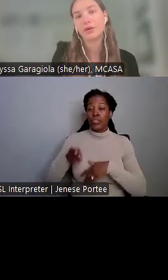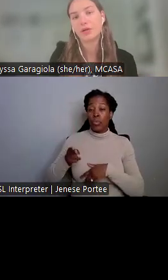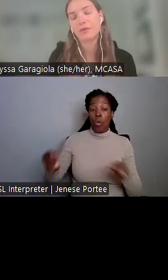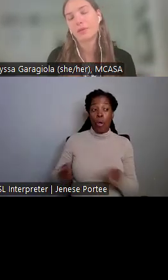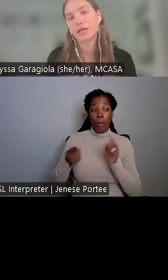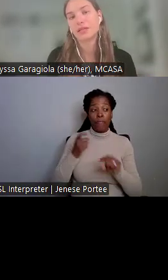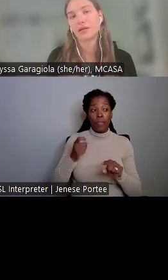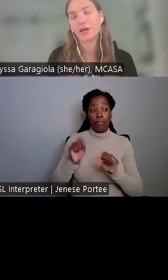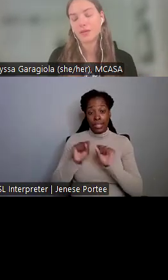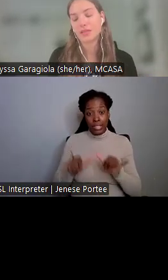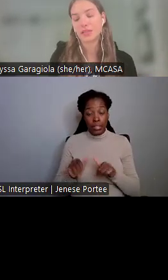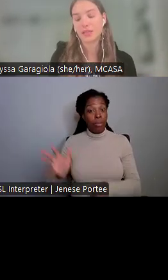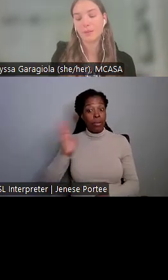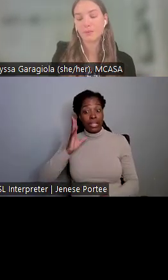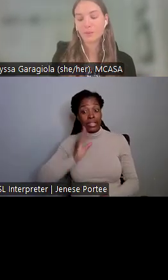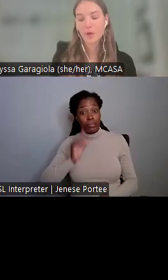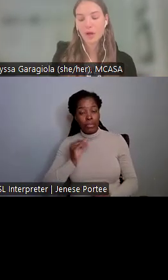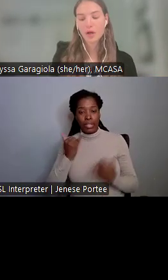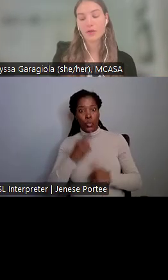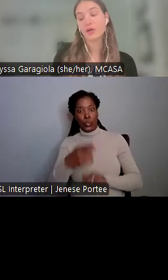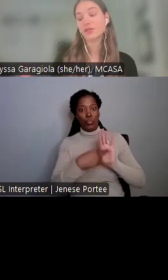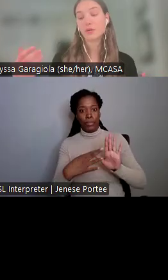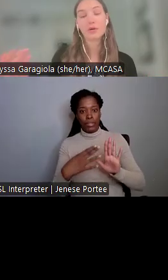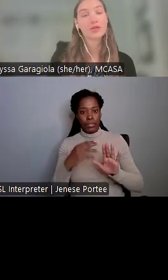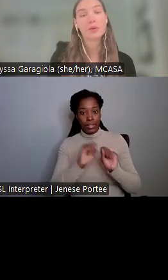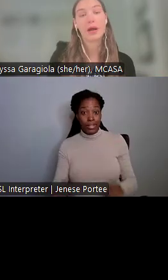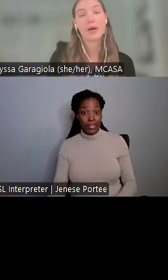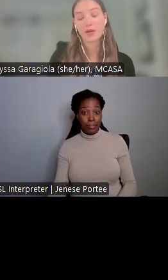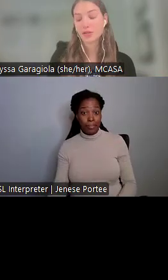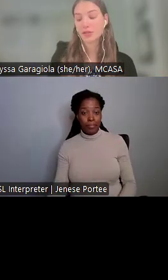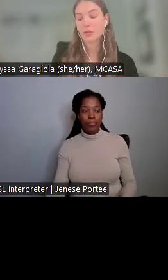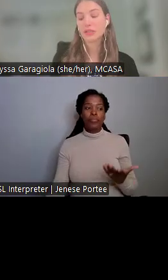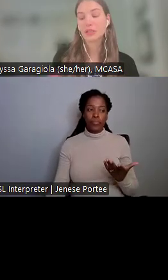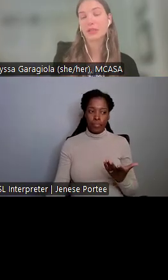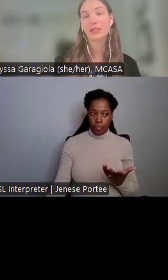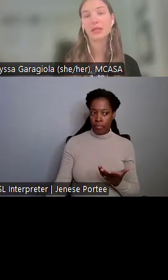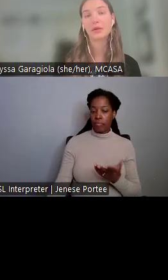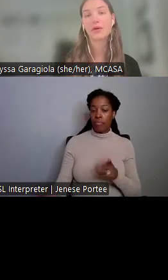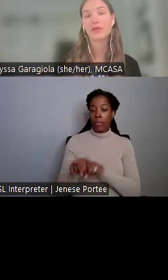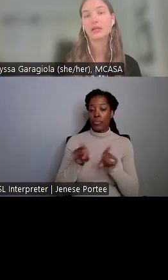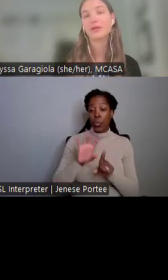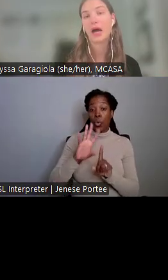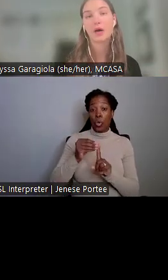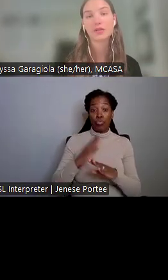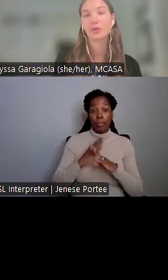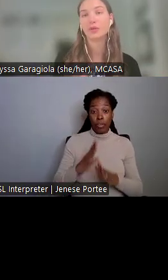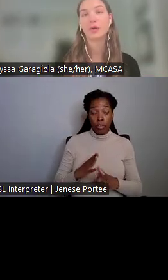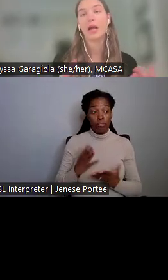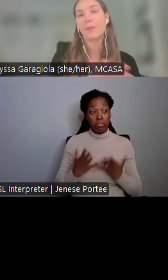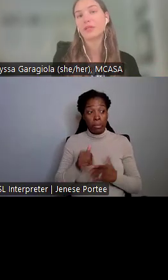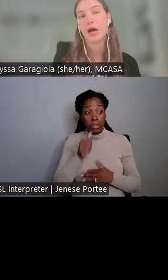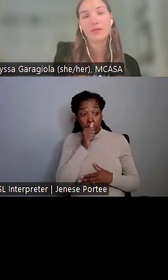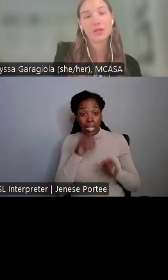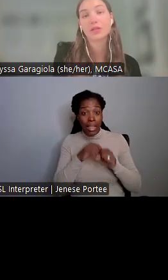and now you're representing the system. There's also cultural barriers. So secrecy within the household,